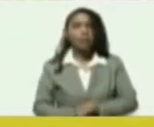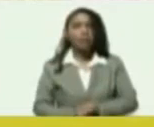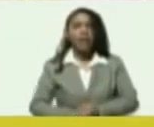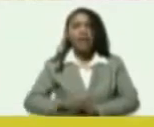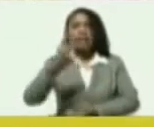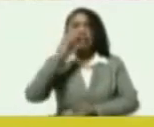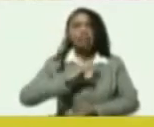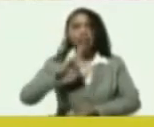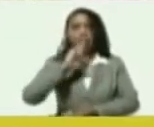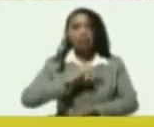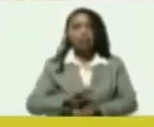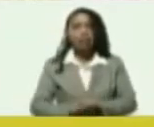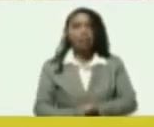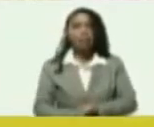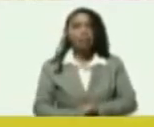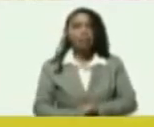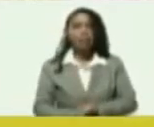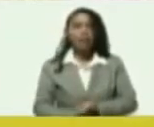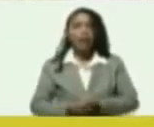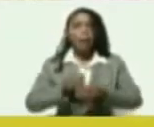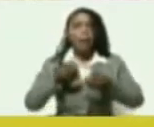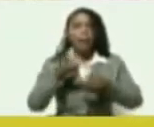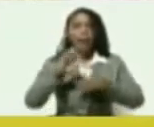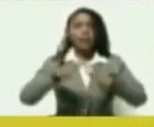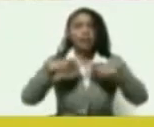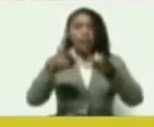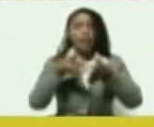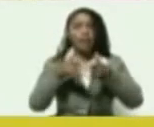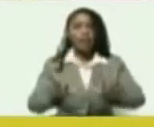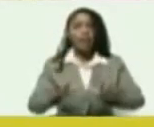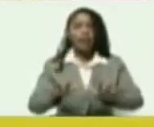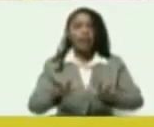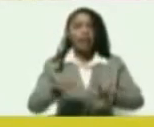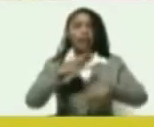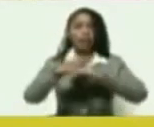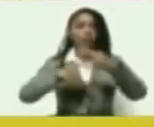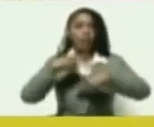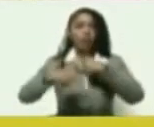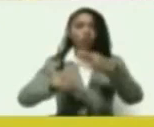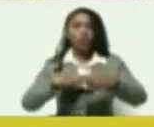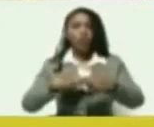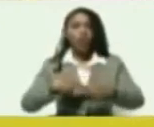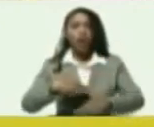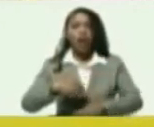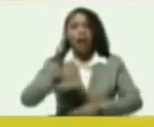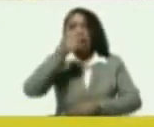R's. Resistance, rebirth, and revolutionize.